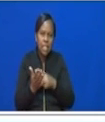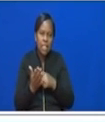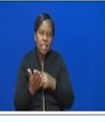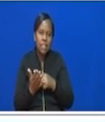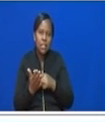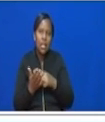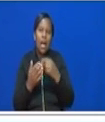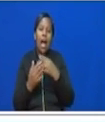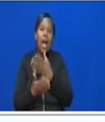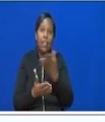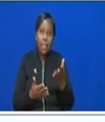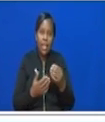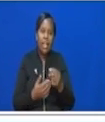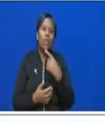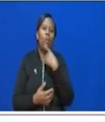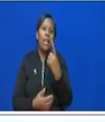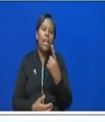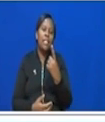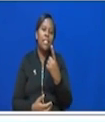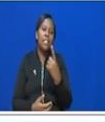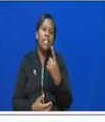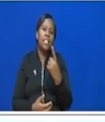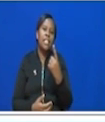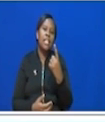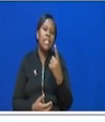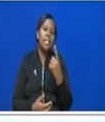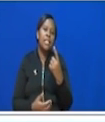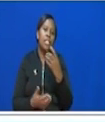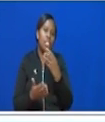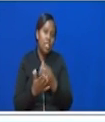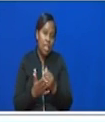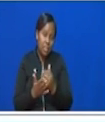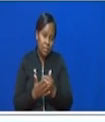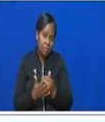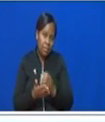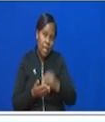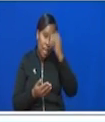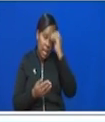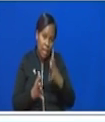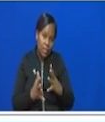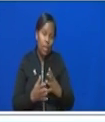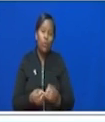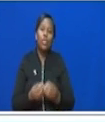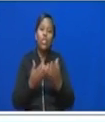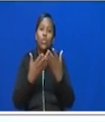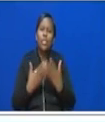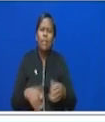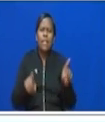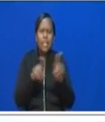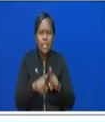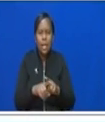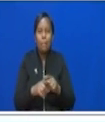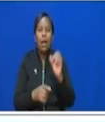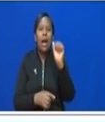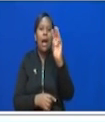coins are there in 100 shillings? Lana, we are going to give the same